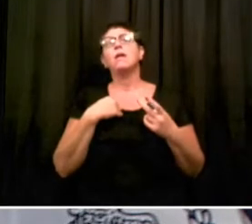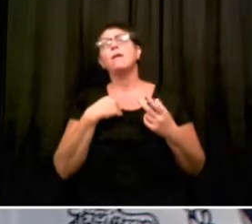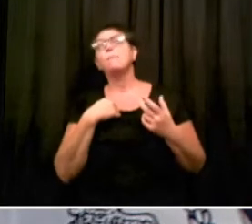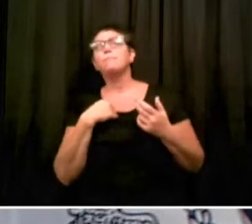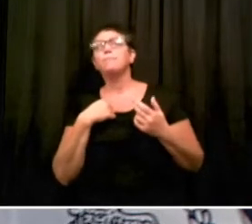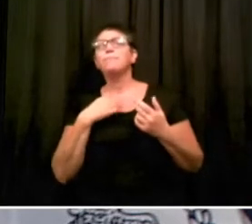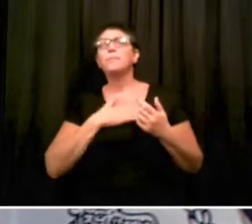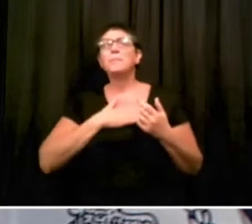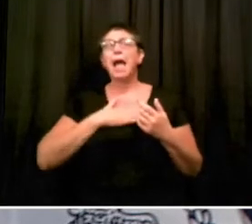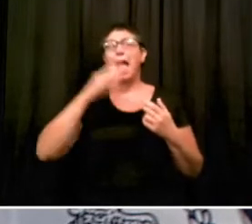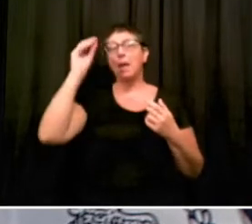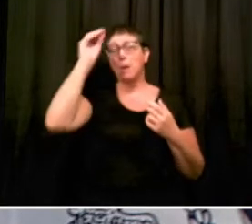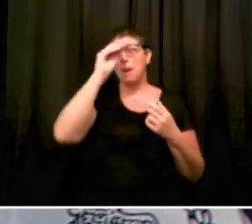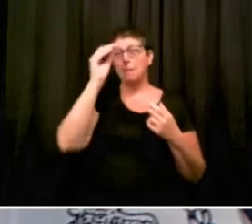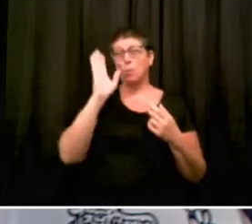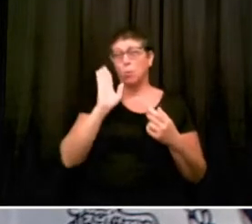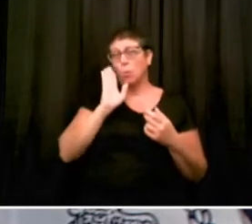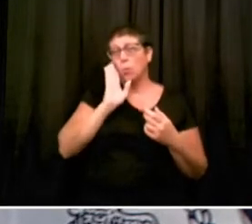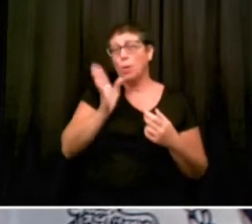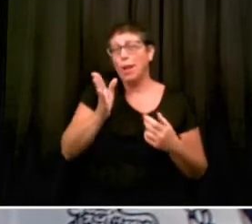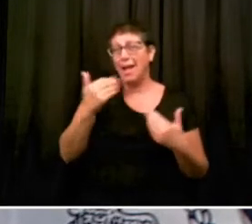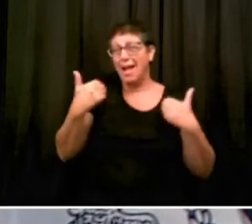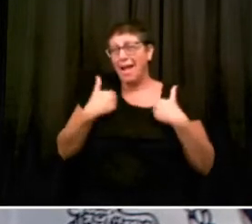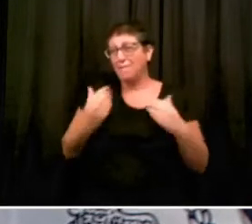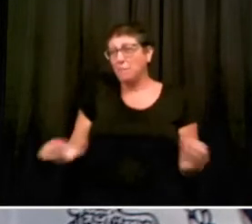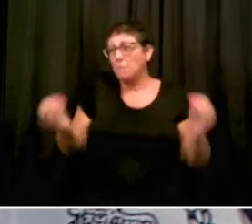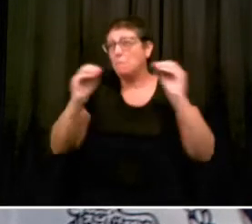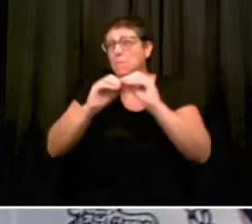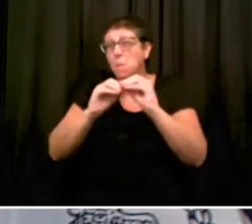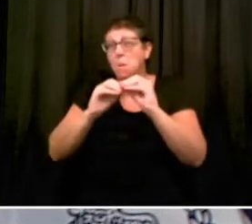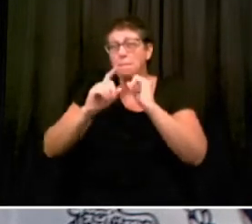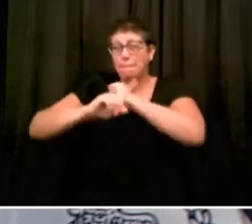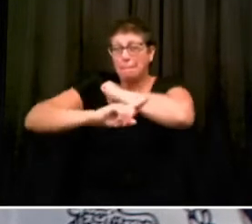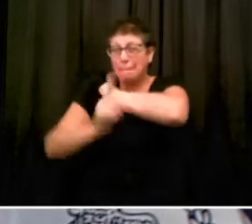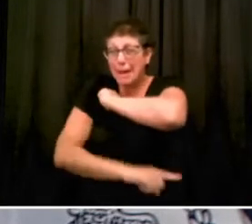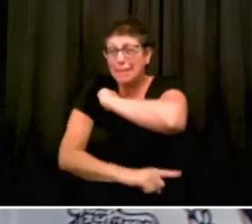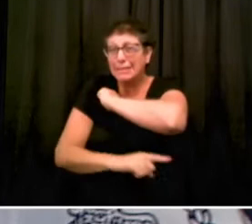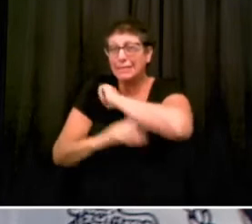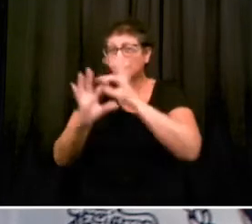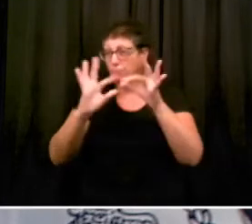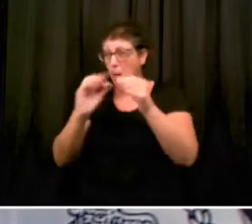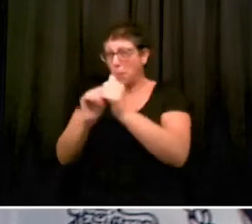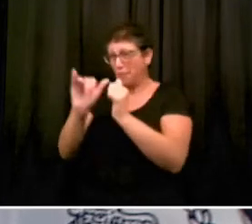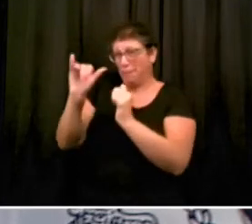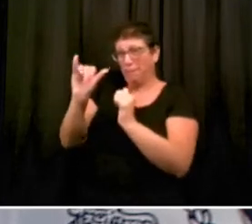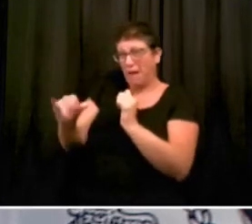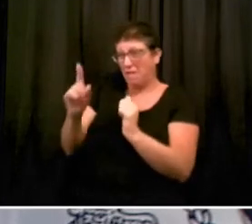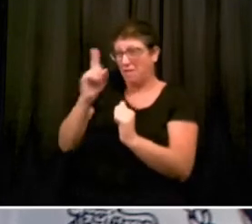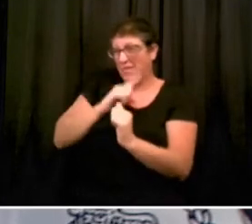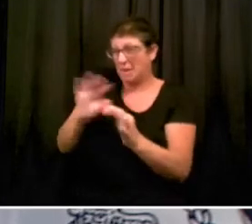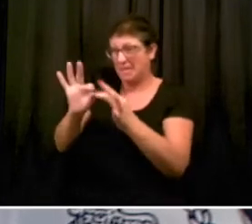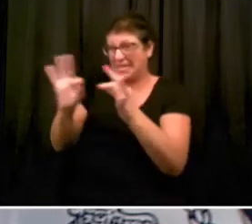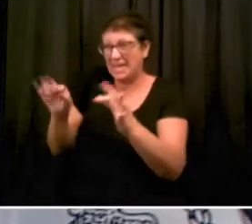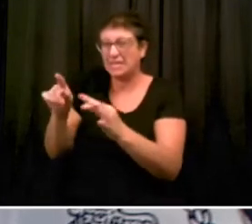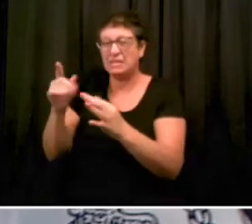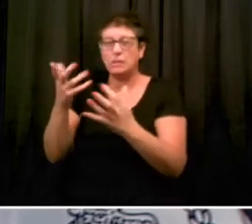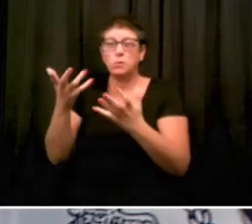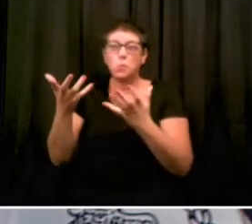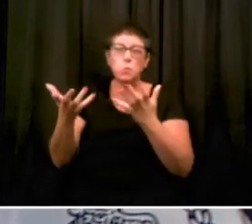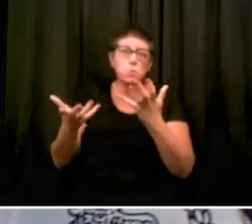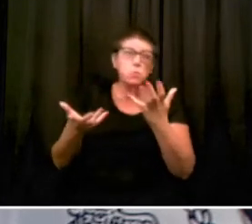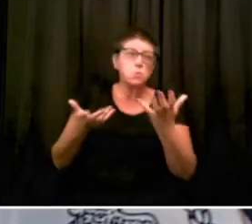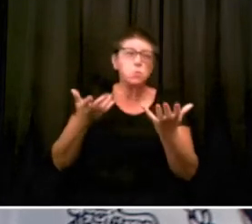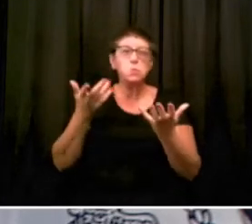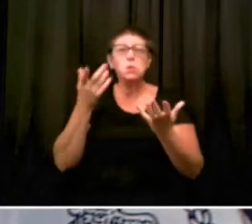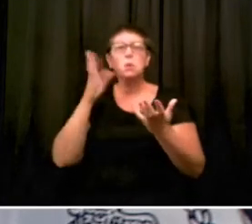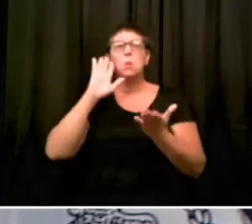the clearer the standards are, the more sense of consequence. I think it's true of all humanity. If there's a clear sense of consequences, people adjust